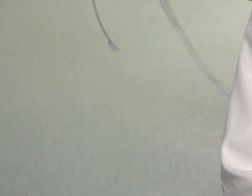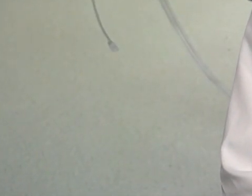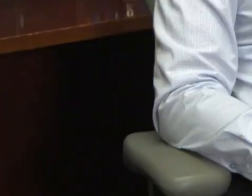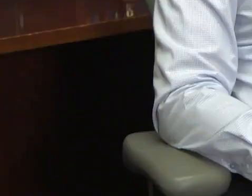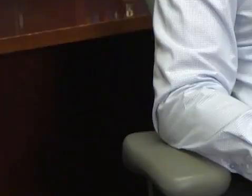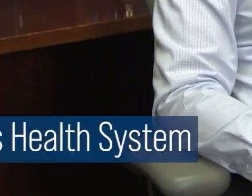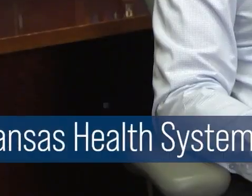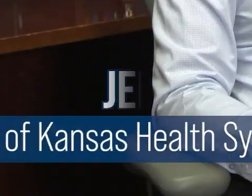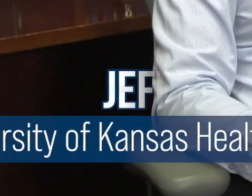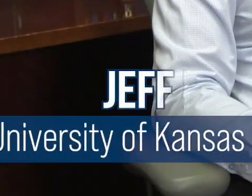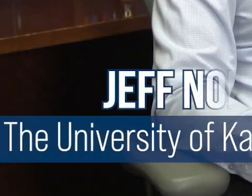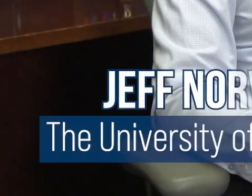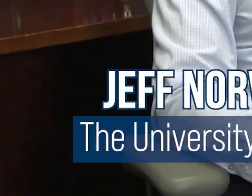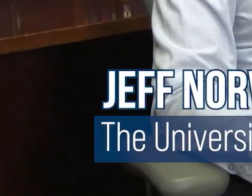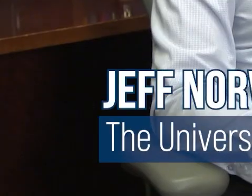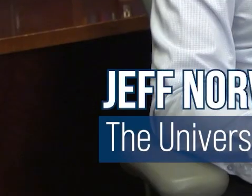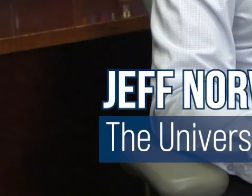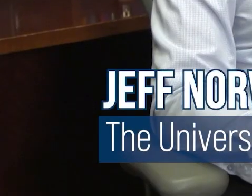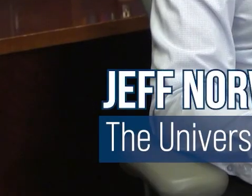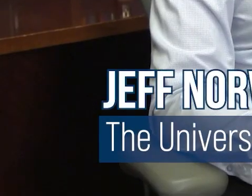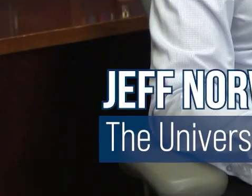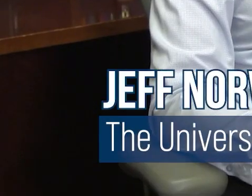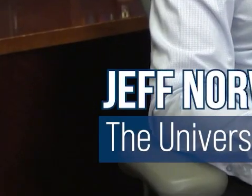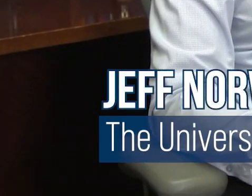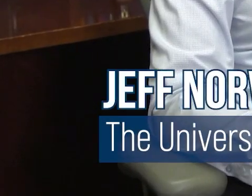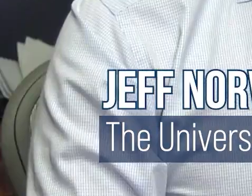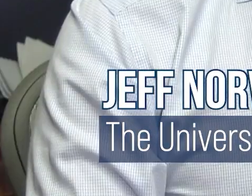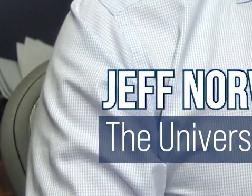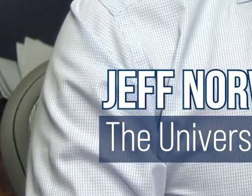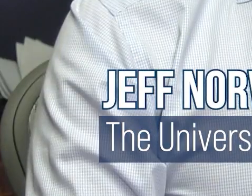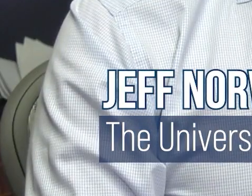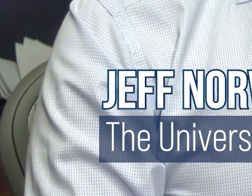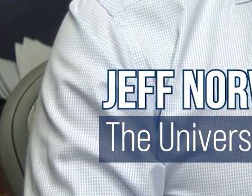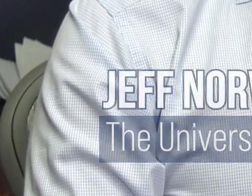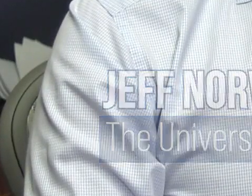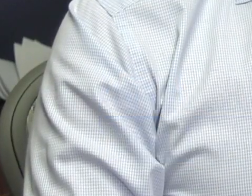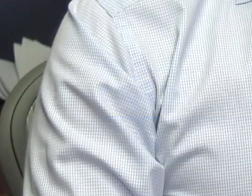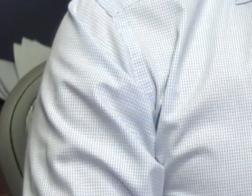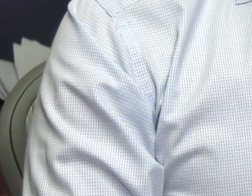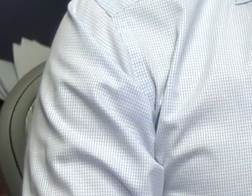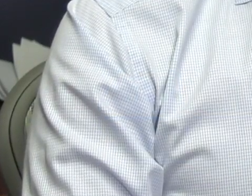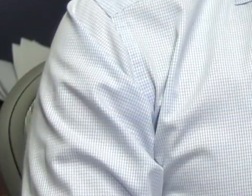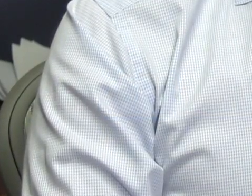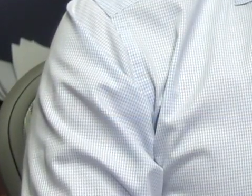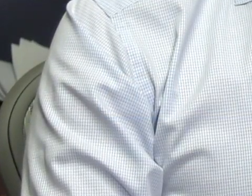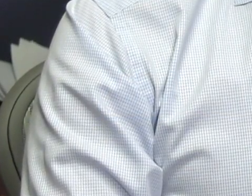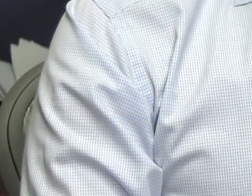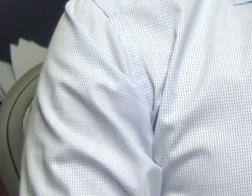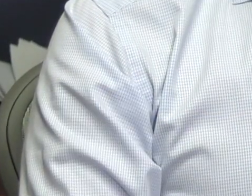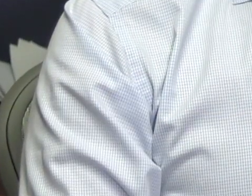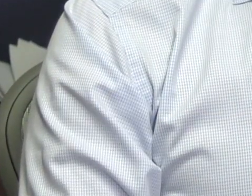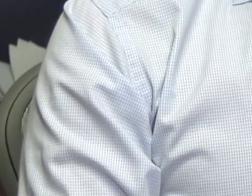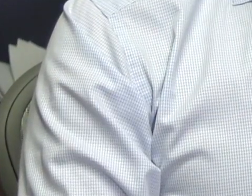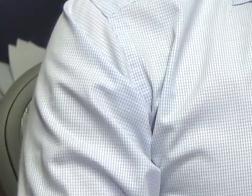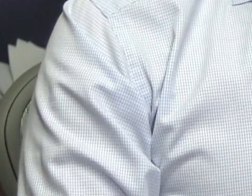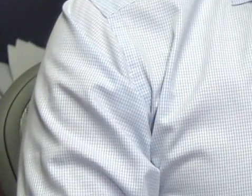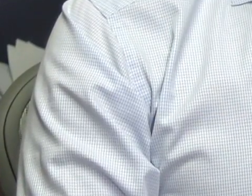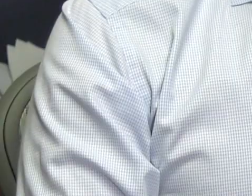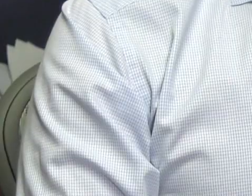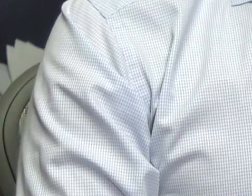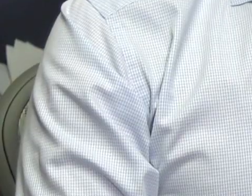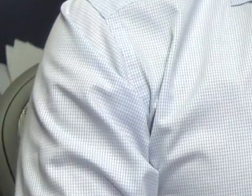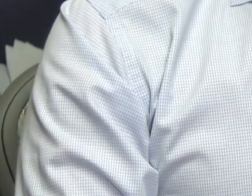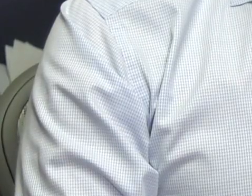asking for help. I'm Dr. Jeff Norville from the University of Kansas Health System. Warning signs may include increased substance use, withdrawal from